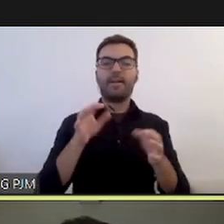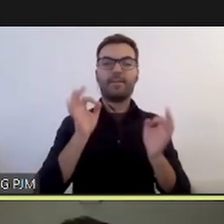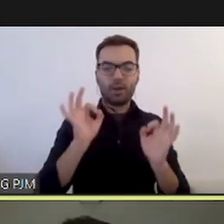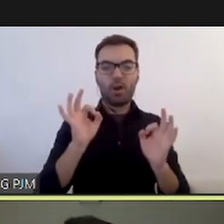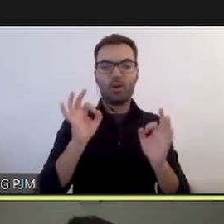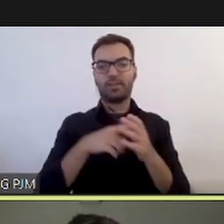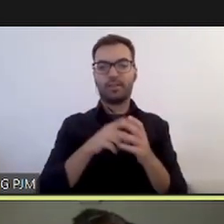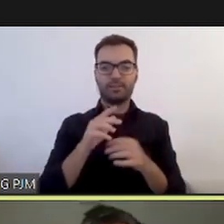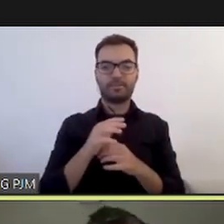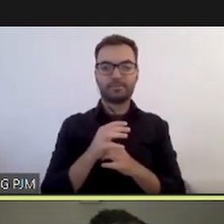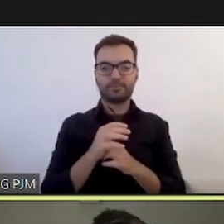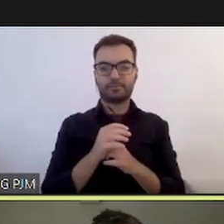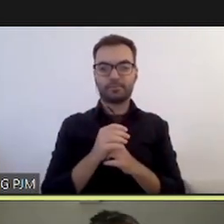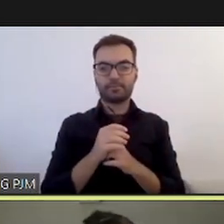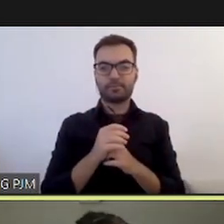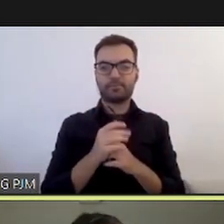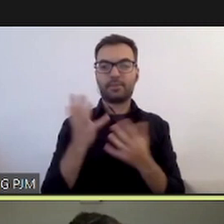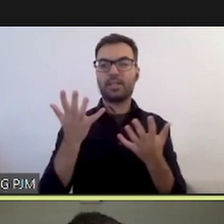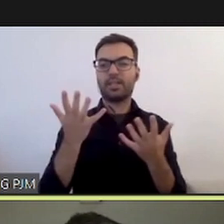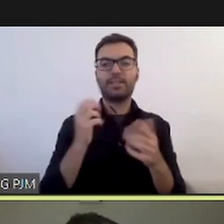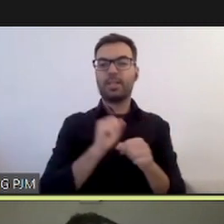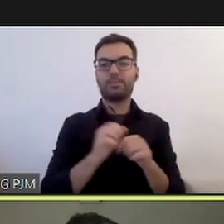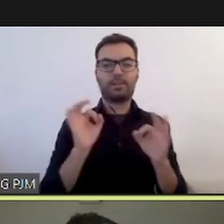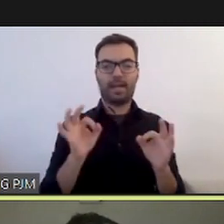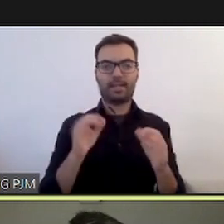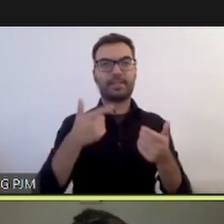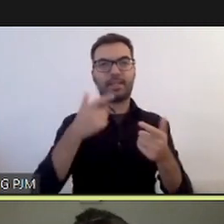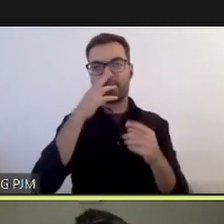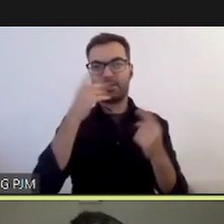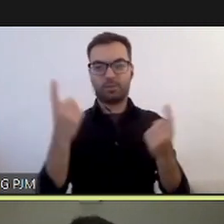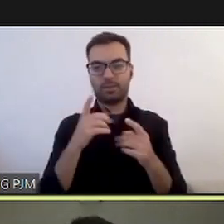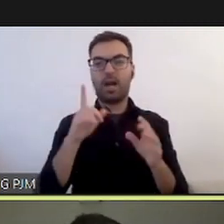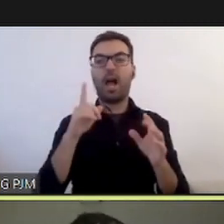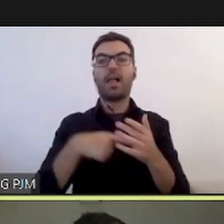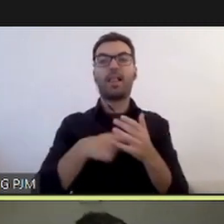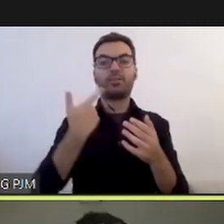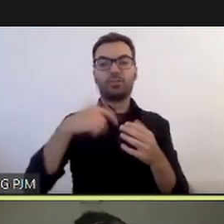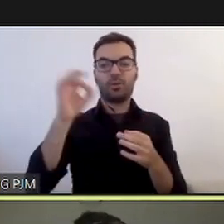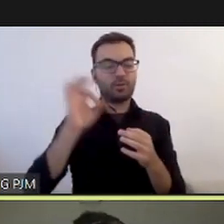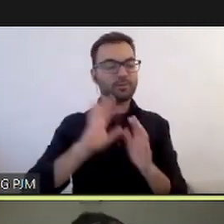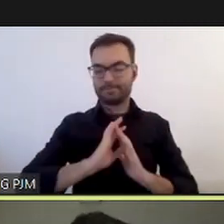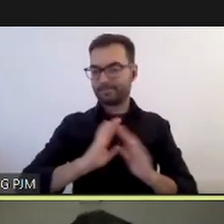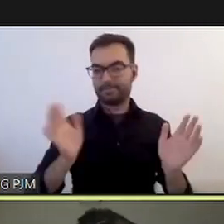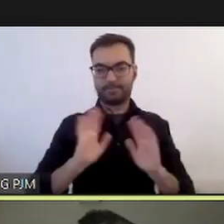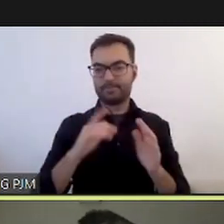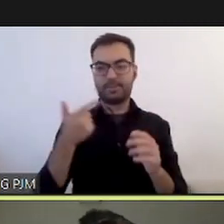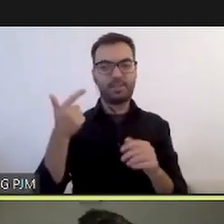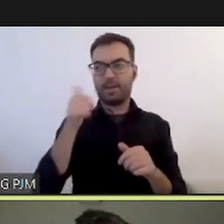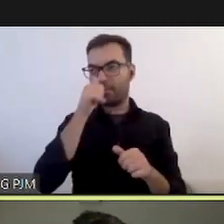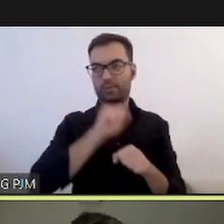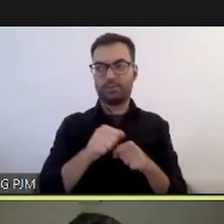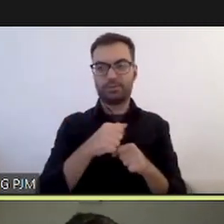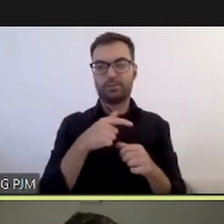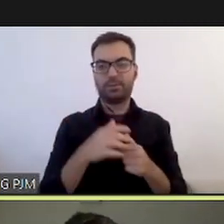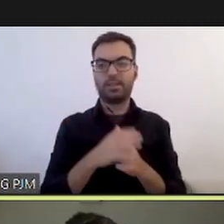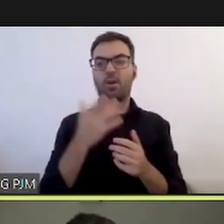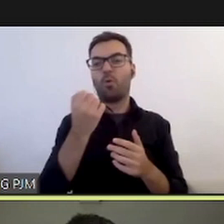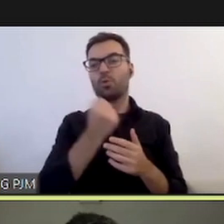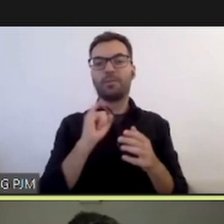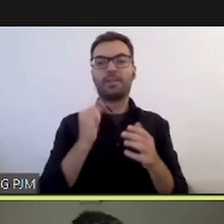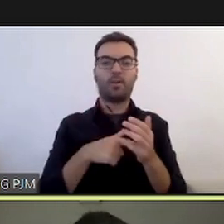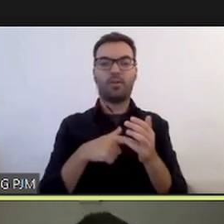verification where we are with the accessibility. But for sure, it shouldn't be used as